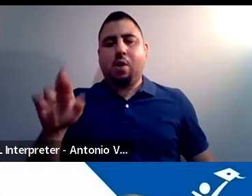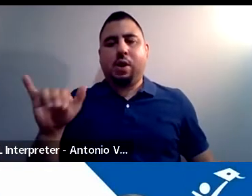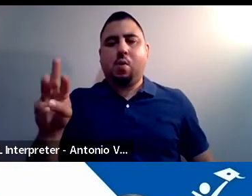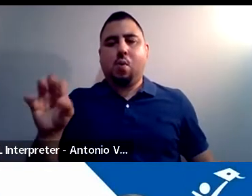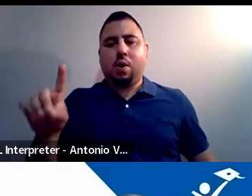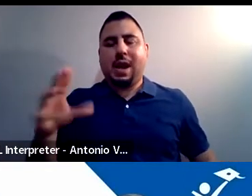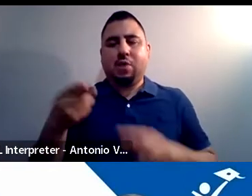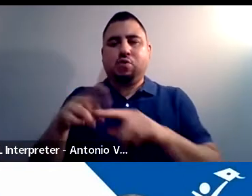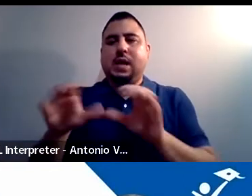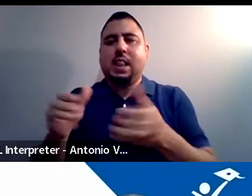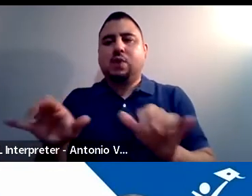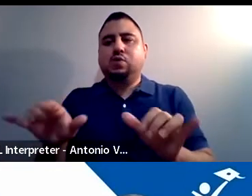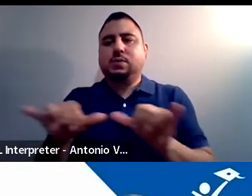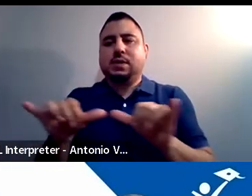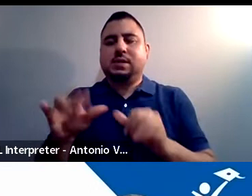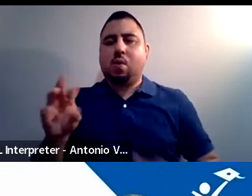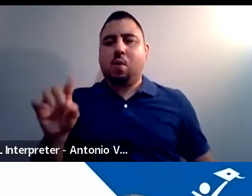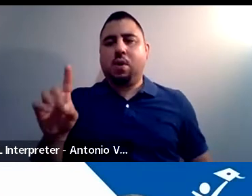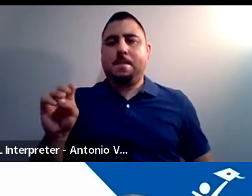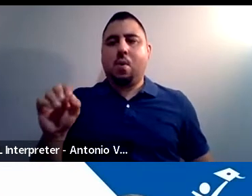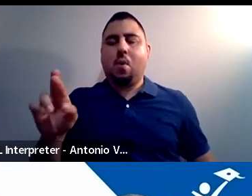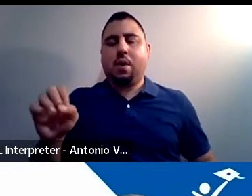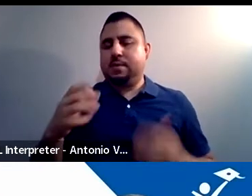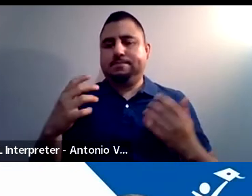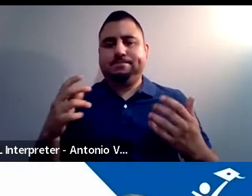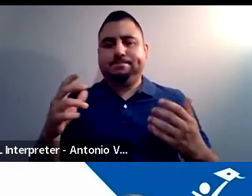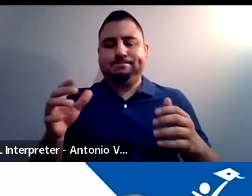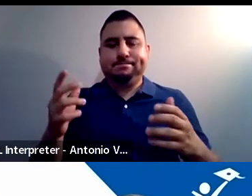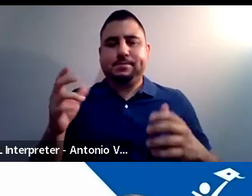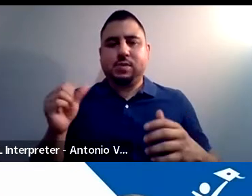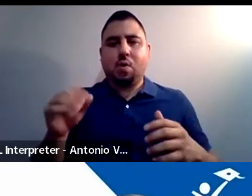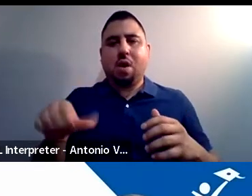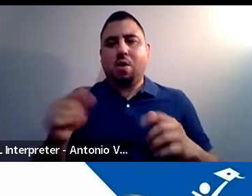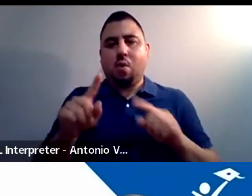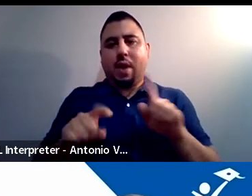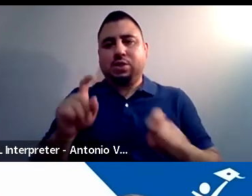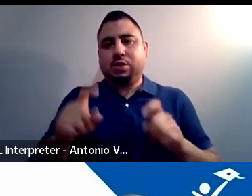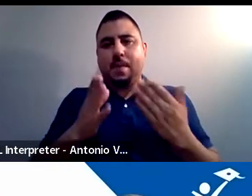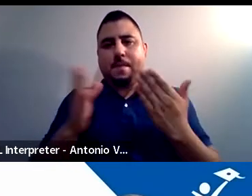an increase in class sizes at Woodmore Elementary. The other questions I would also like to